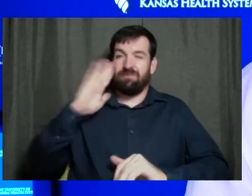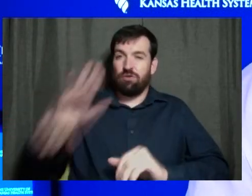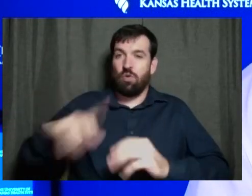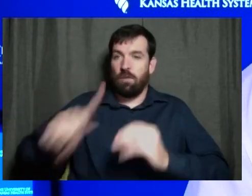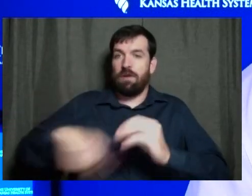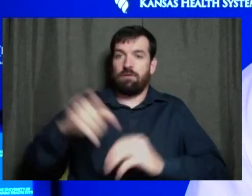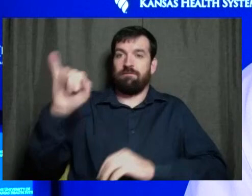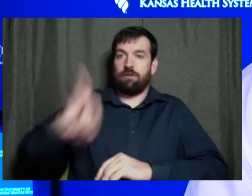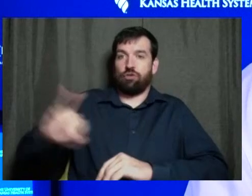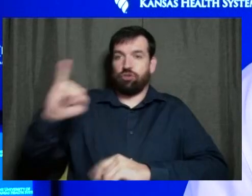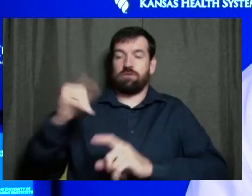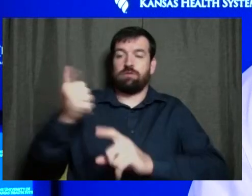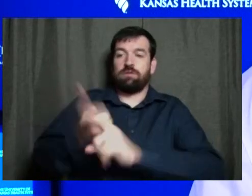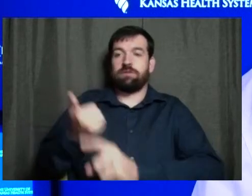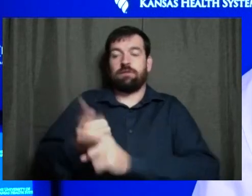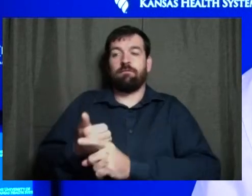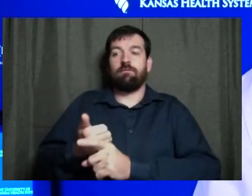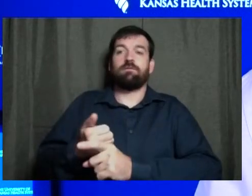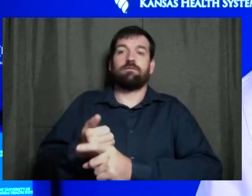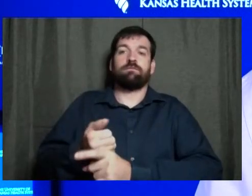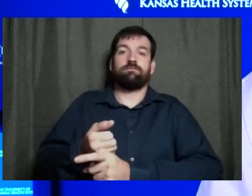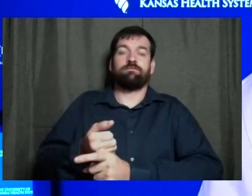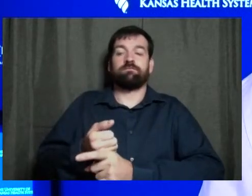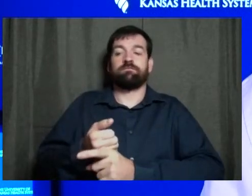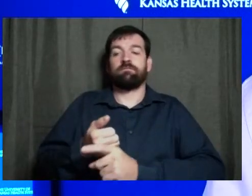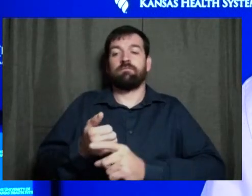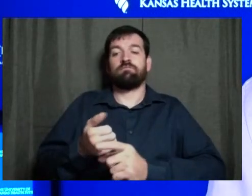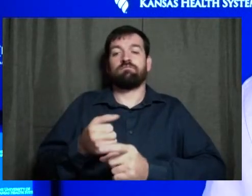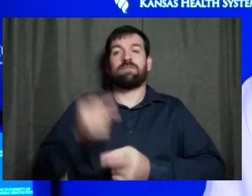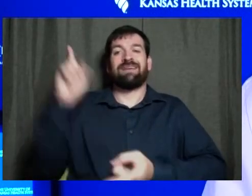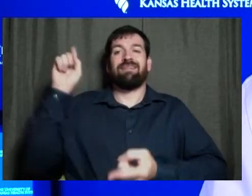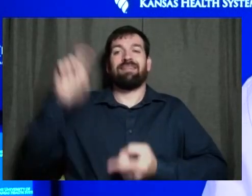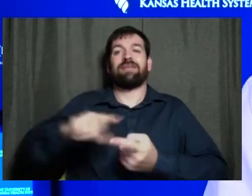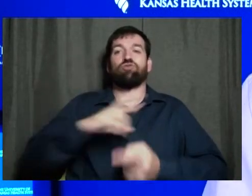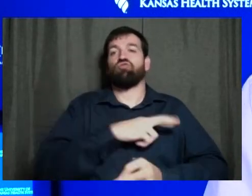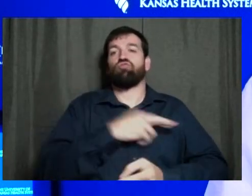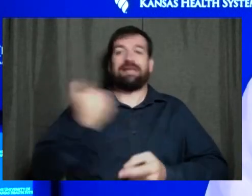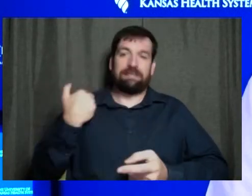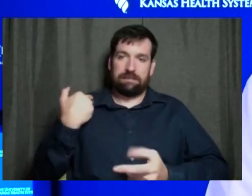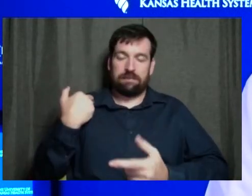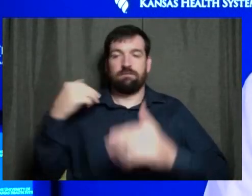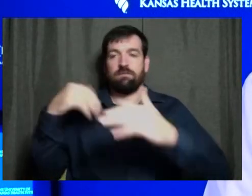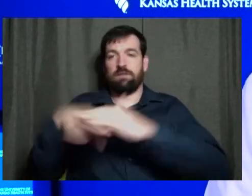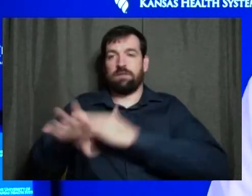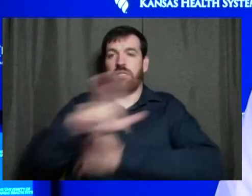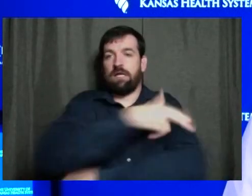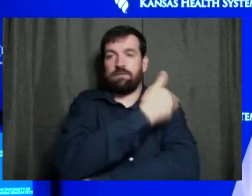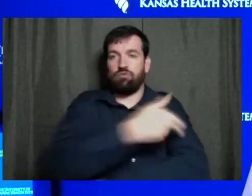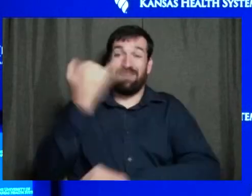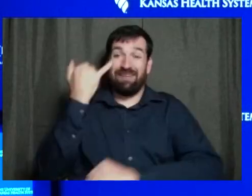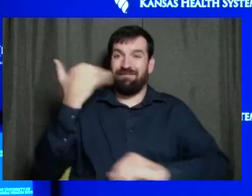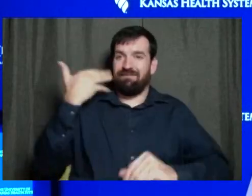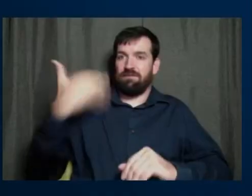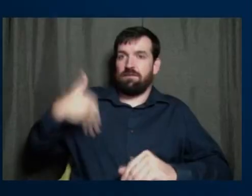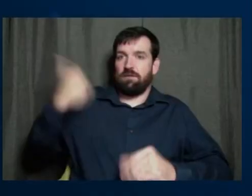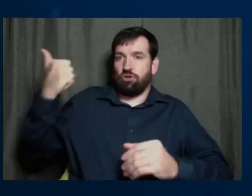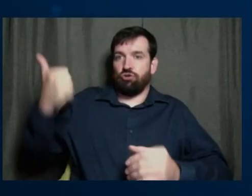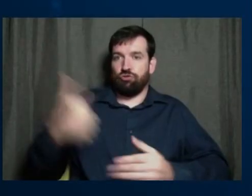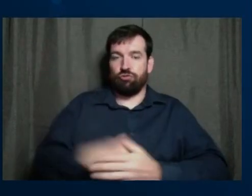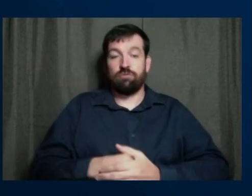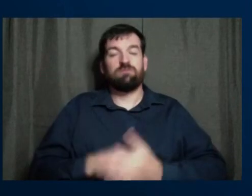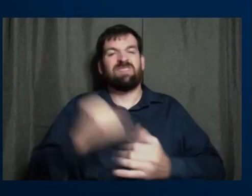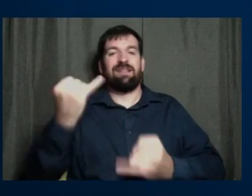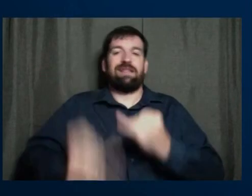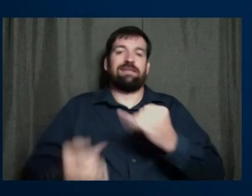it is less likely, or you are less risk of having to go to the hospital if you are in those younger age groups as well. Last question is from